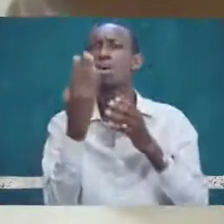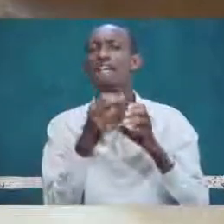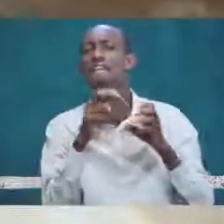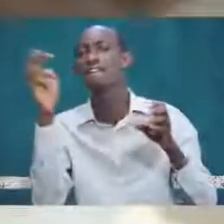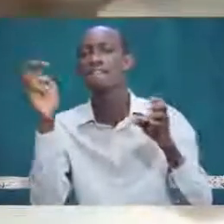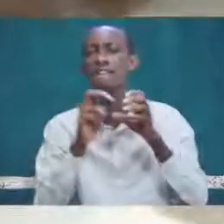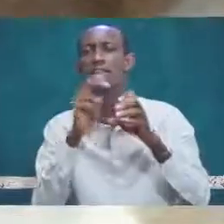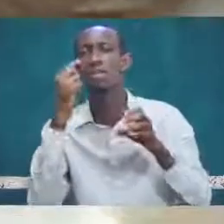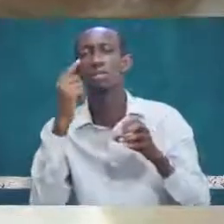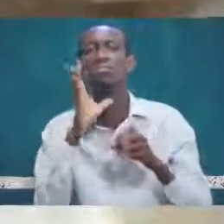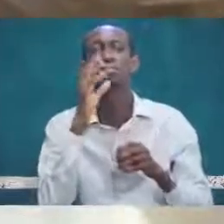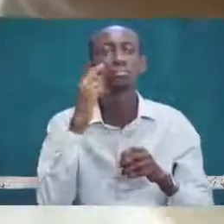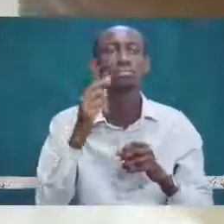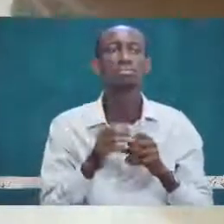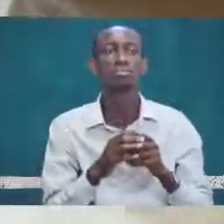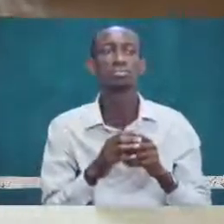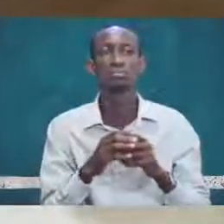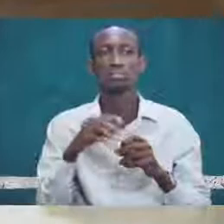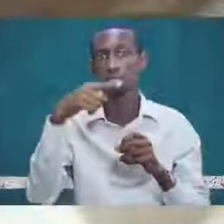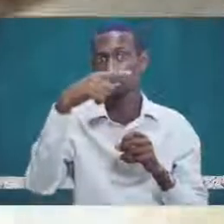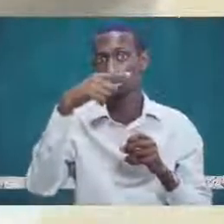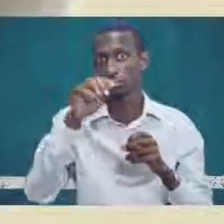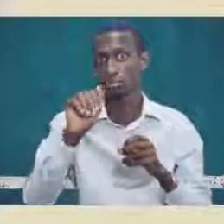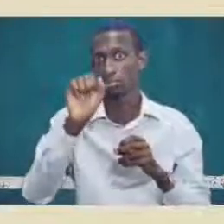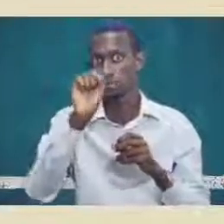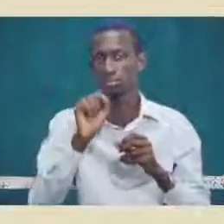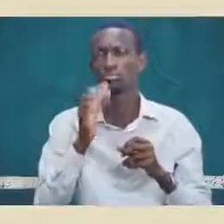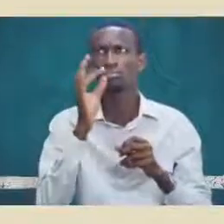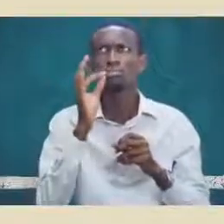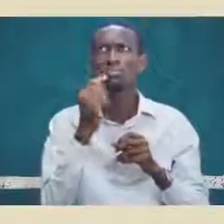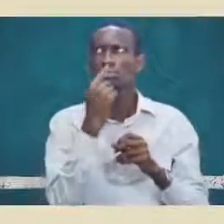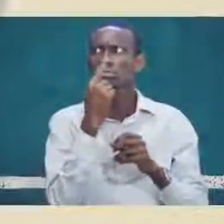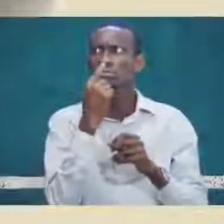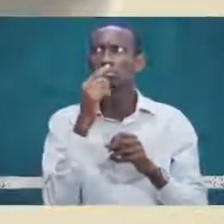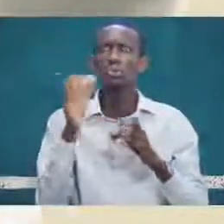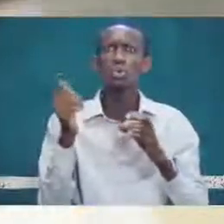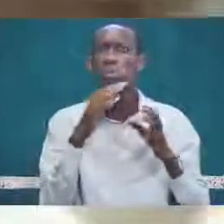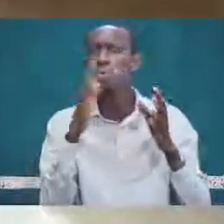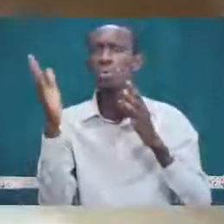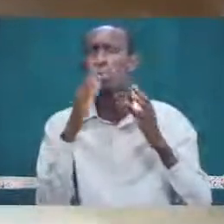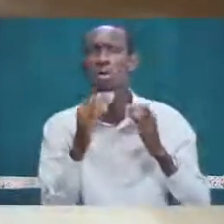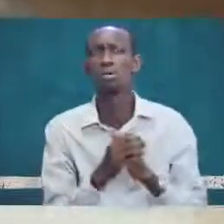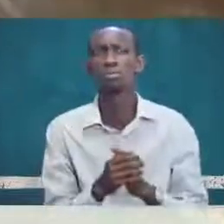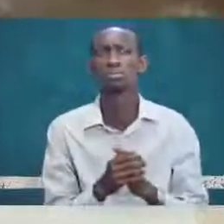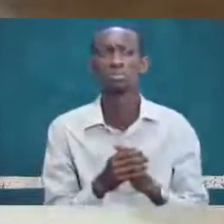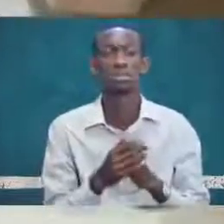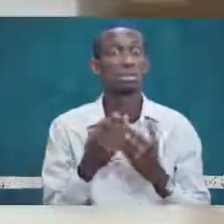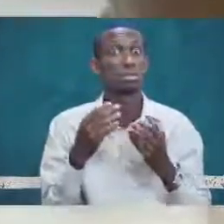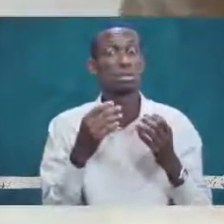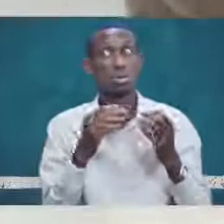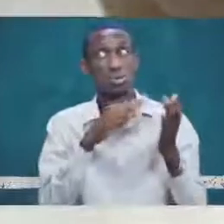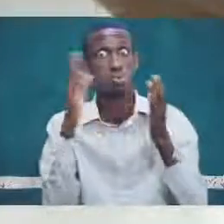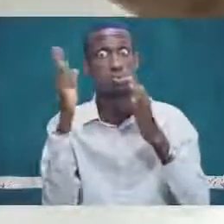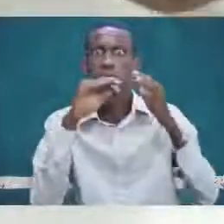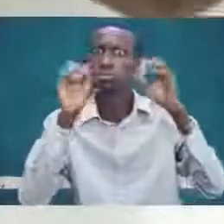see. The gas is either the gas can be colorless or the gas can be colored or having the